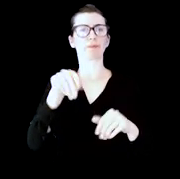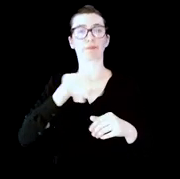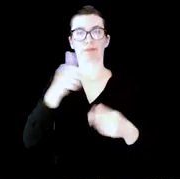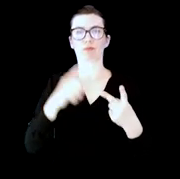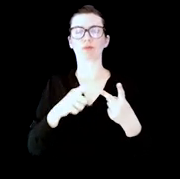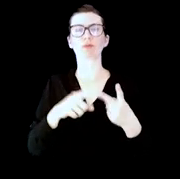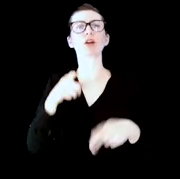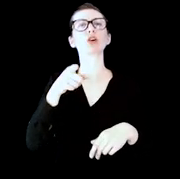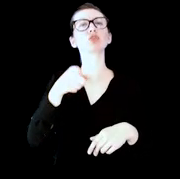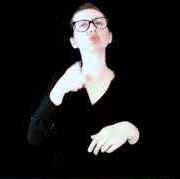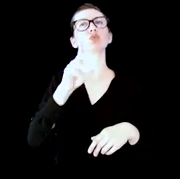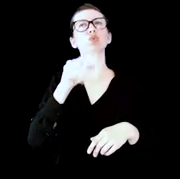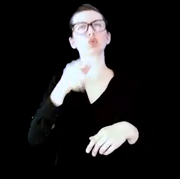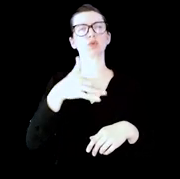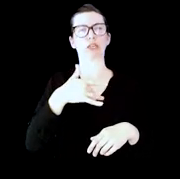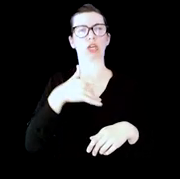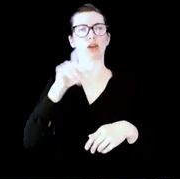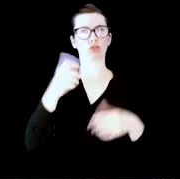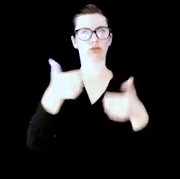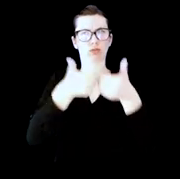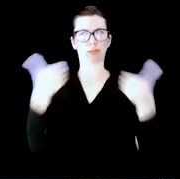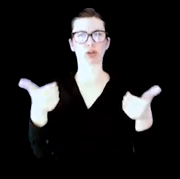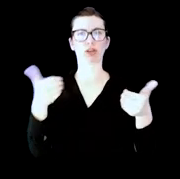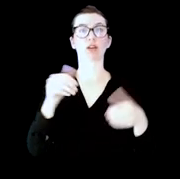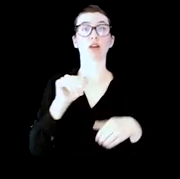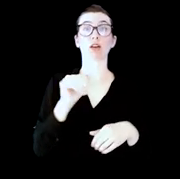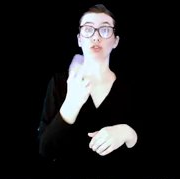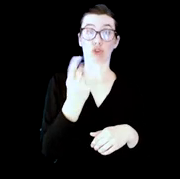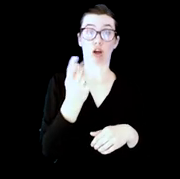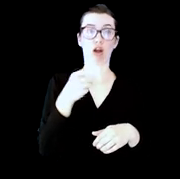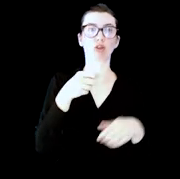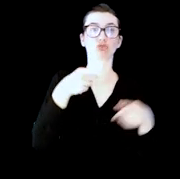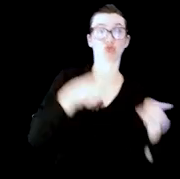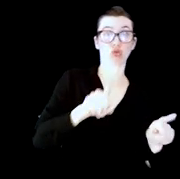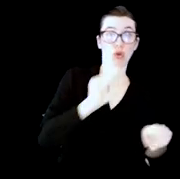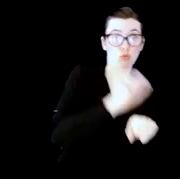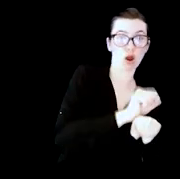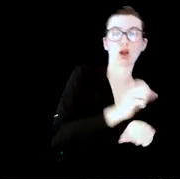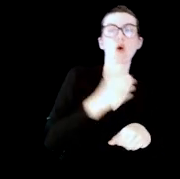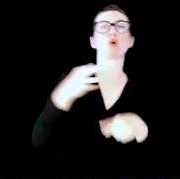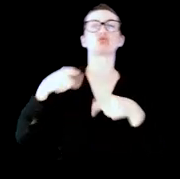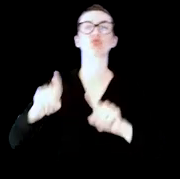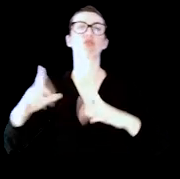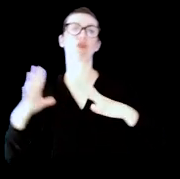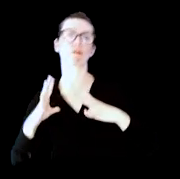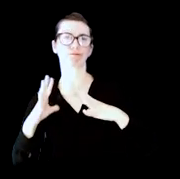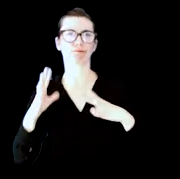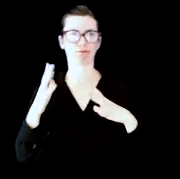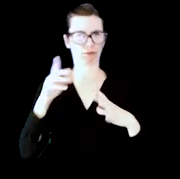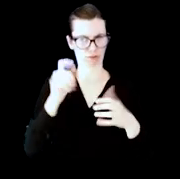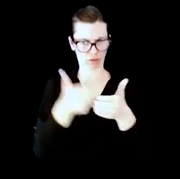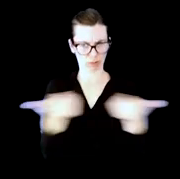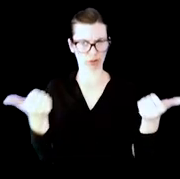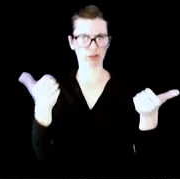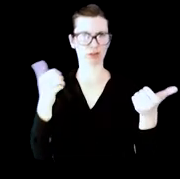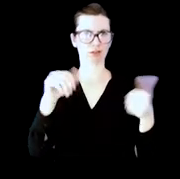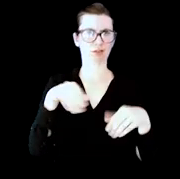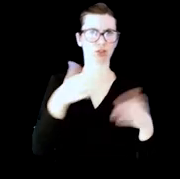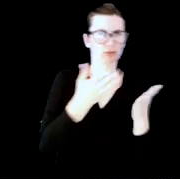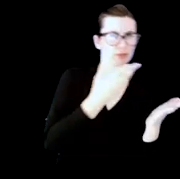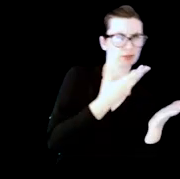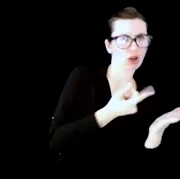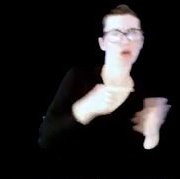treated as a pet versus treated as she's working? Okay, so the first part of your question is don't